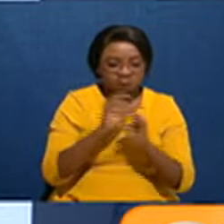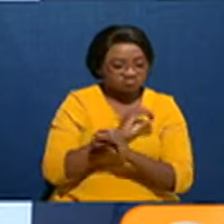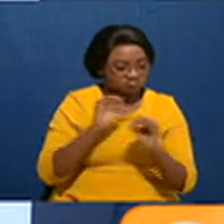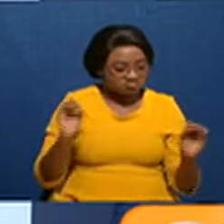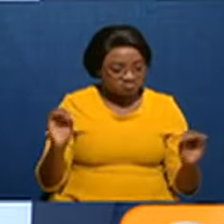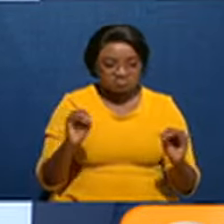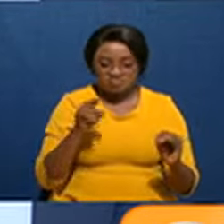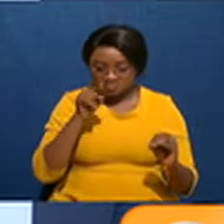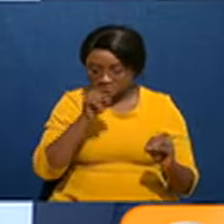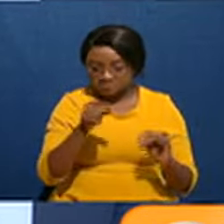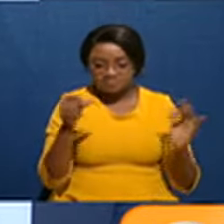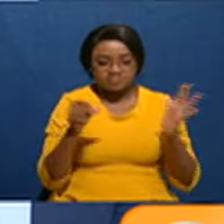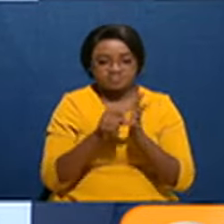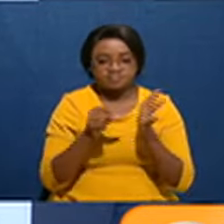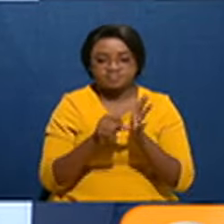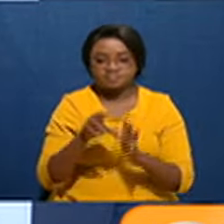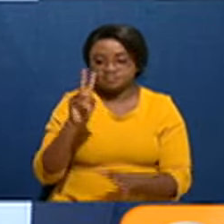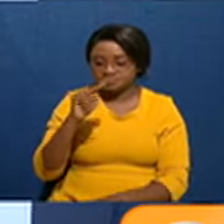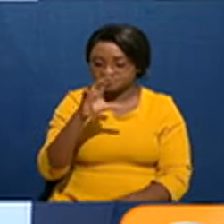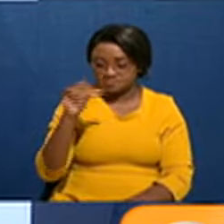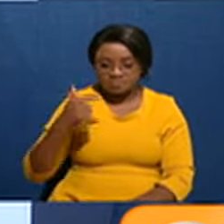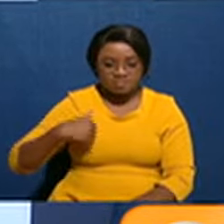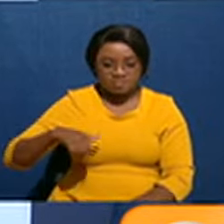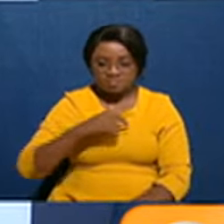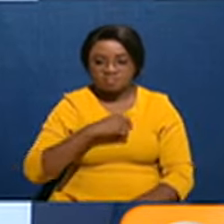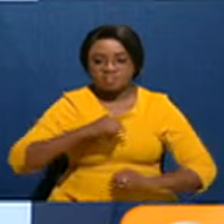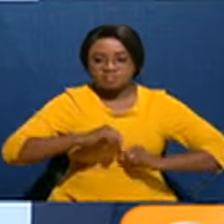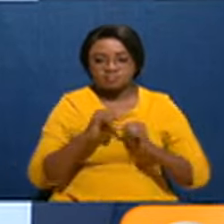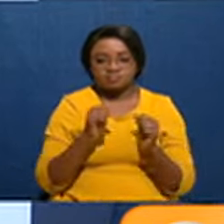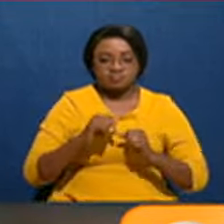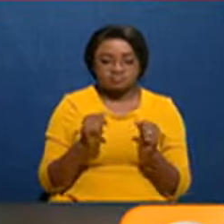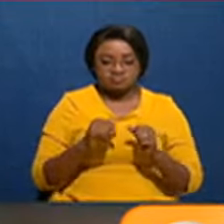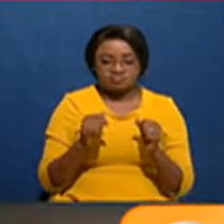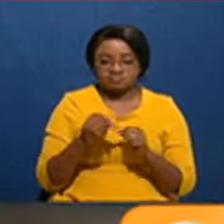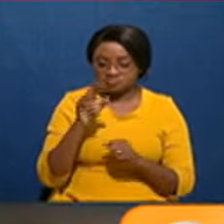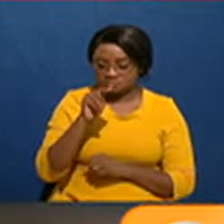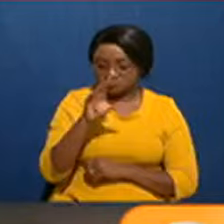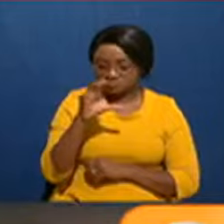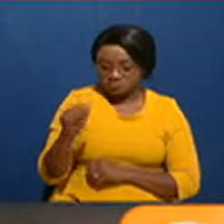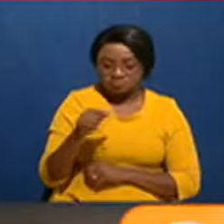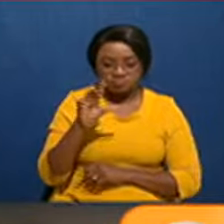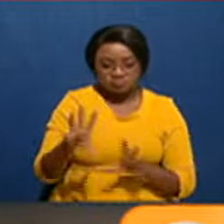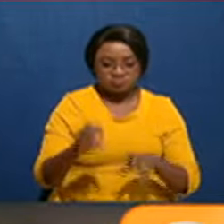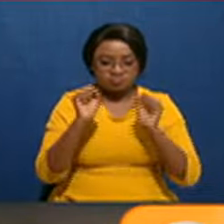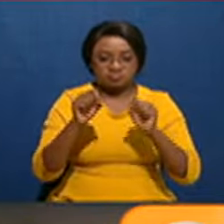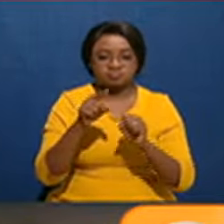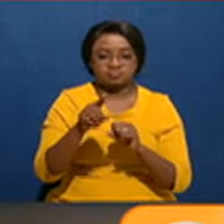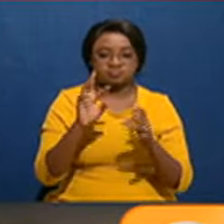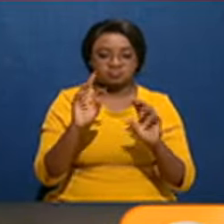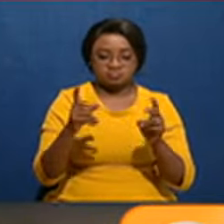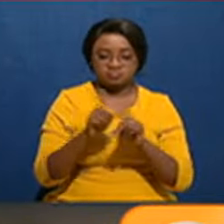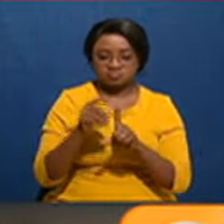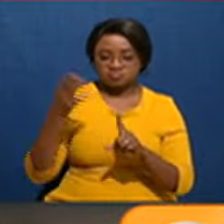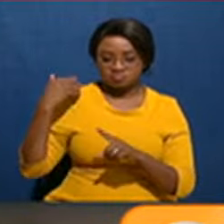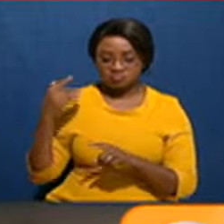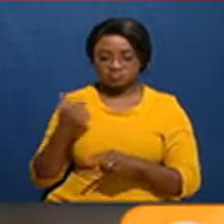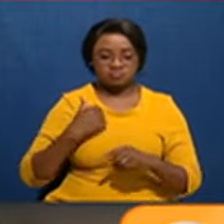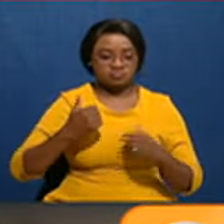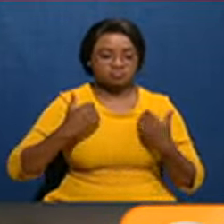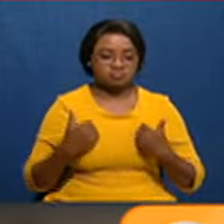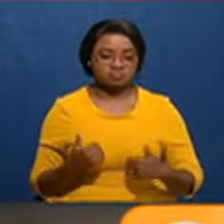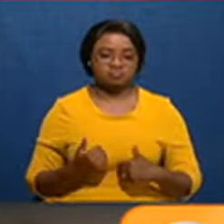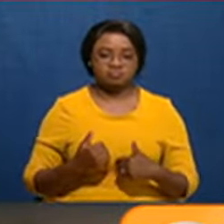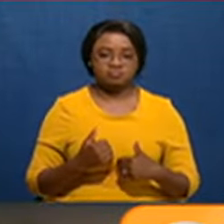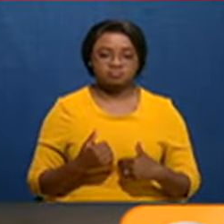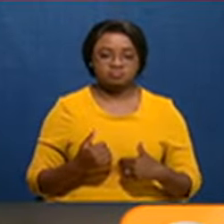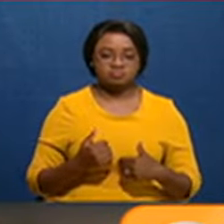that is an issue that NCA, we're happy that NCA has taken it up. In the past, I haven't been engaging, because as I said,